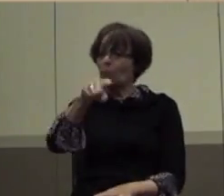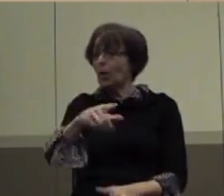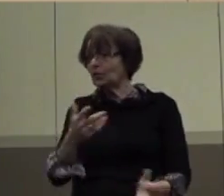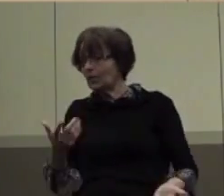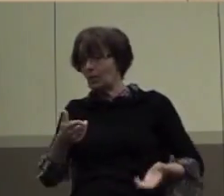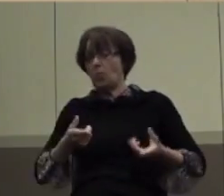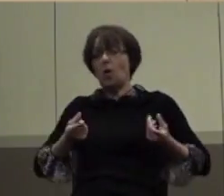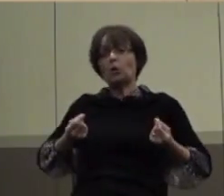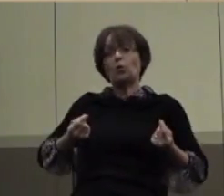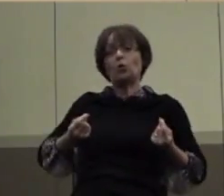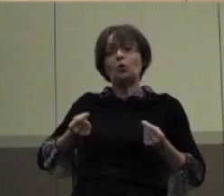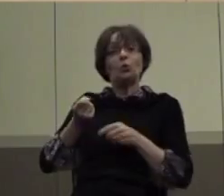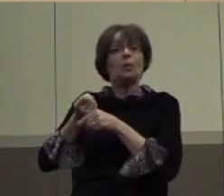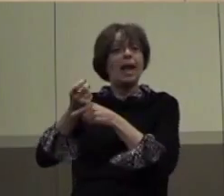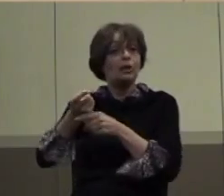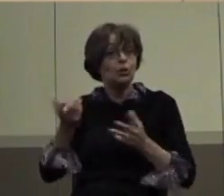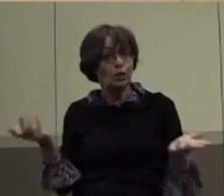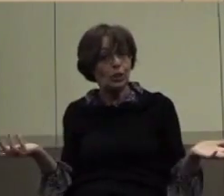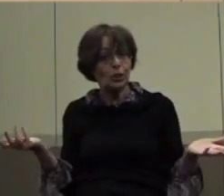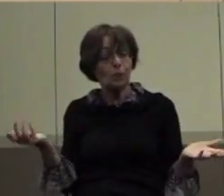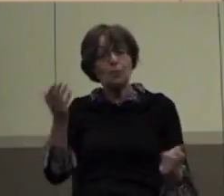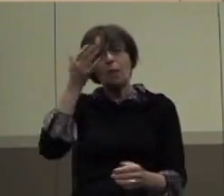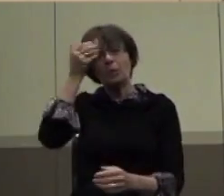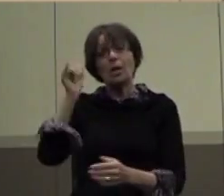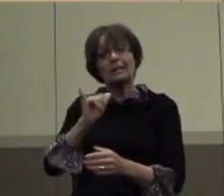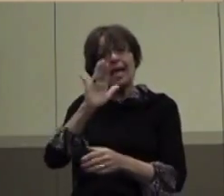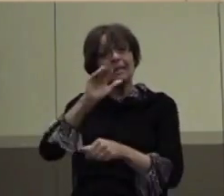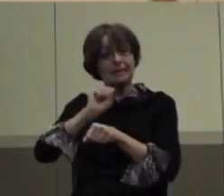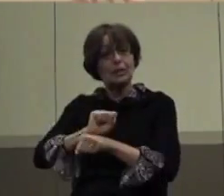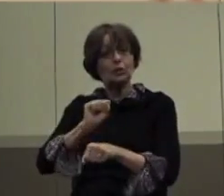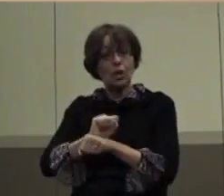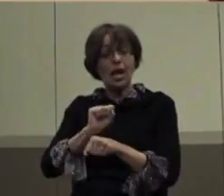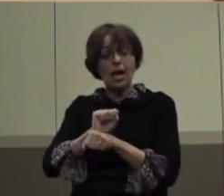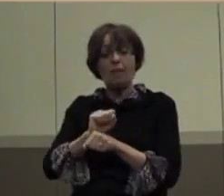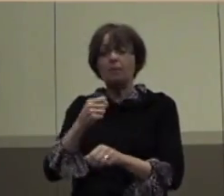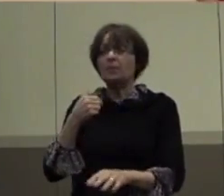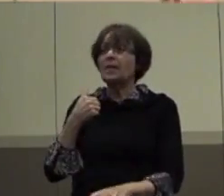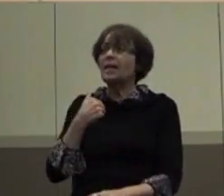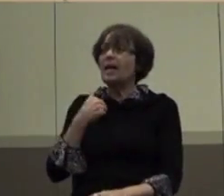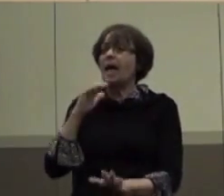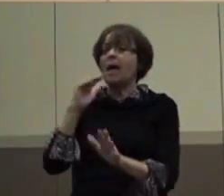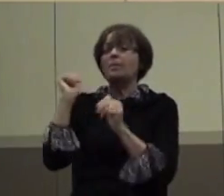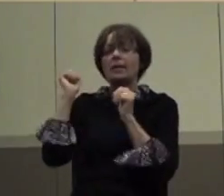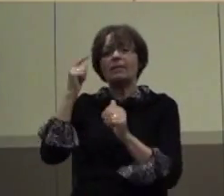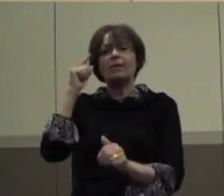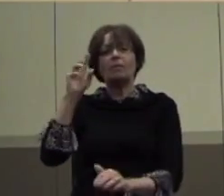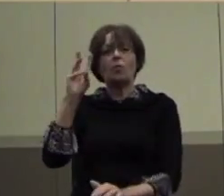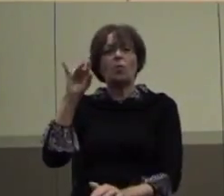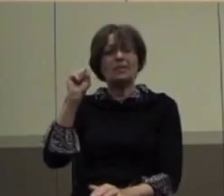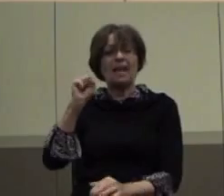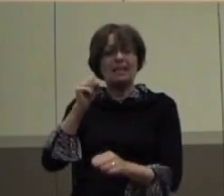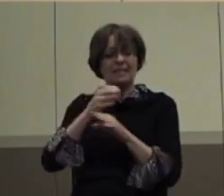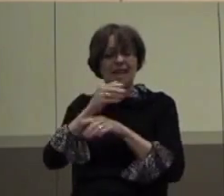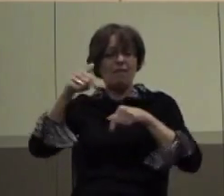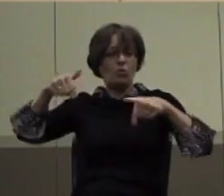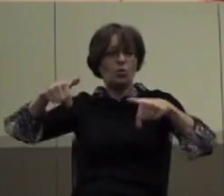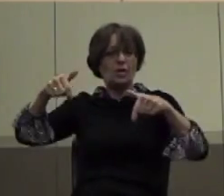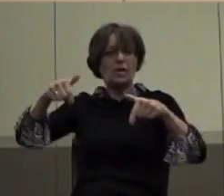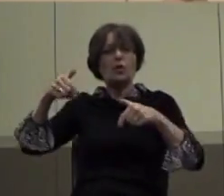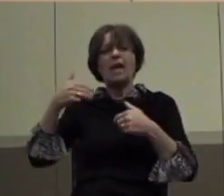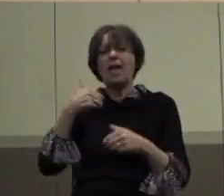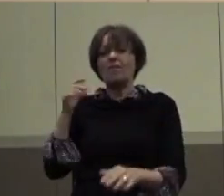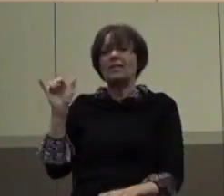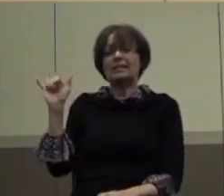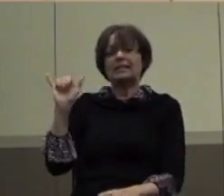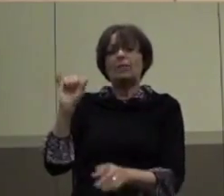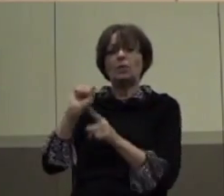are you going to do next year? Because that's the job. I mean, in fact, I'm leaving for Neenah, Wisconsin when I get done here, and I've got a similar